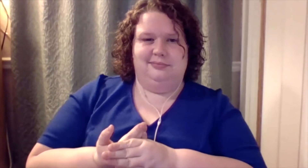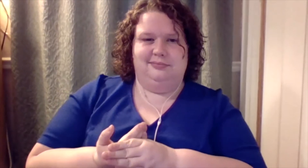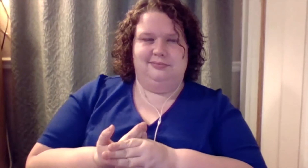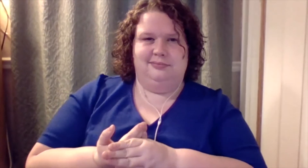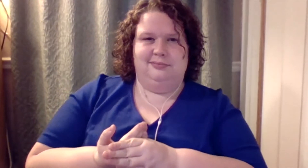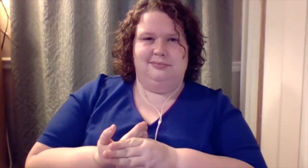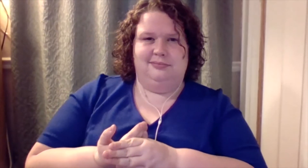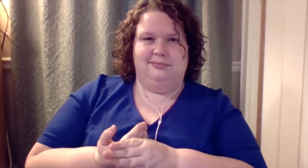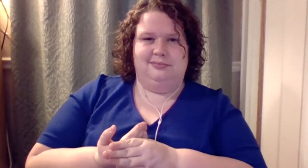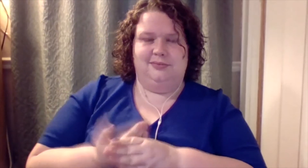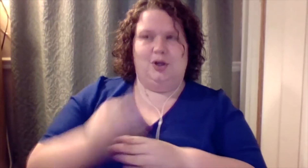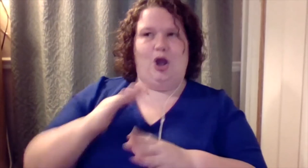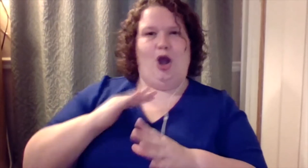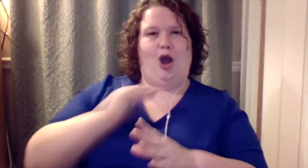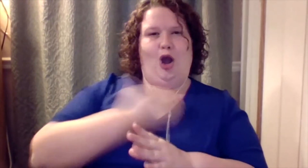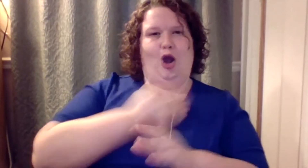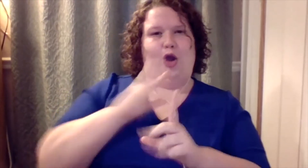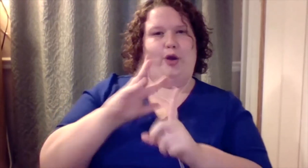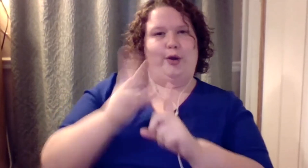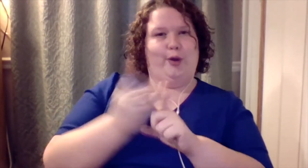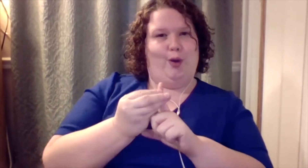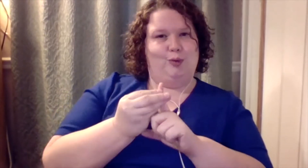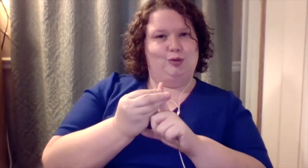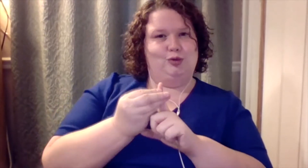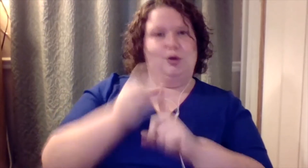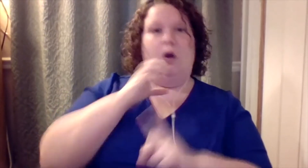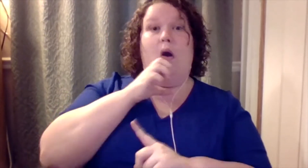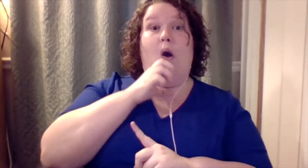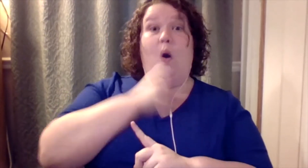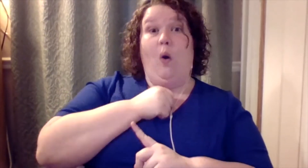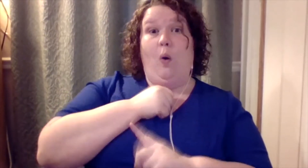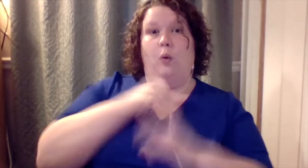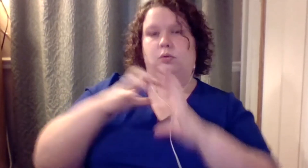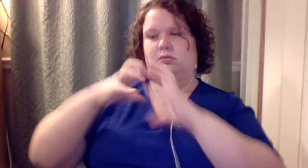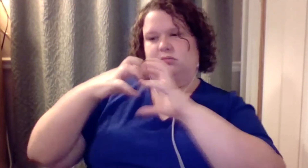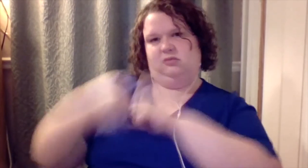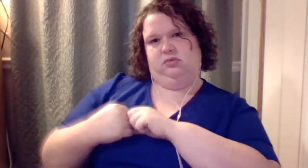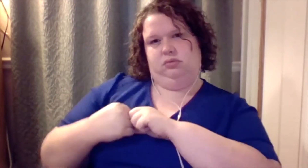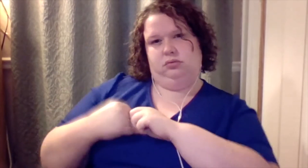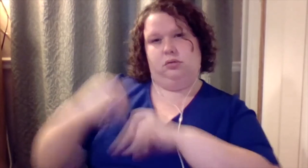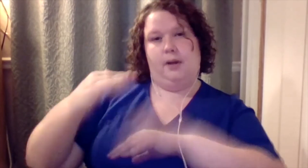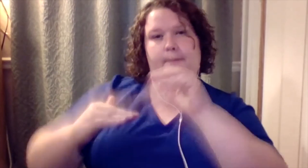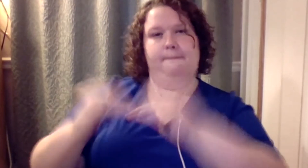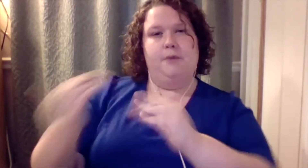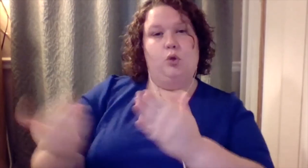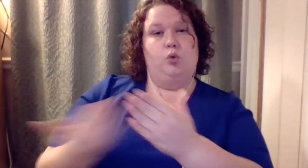tearing down and building new. I mean, that is in a sense the American way, but when you walk,